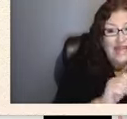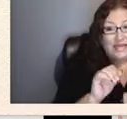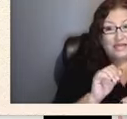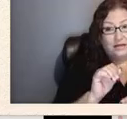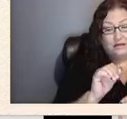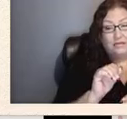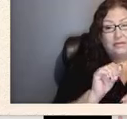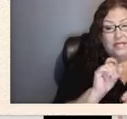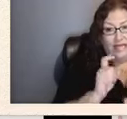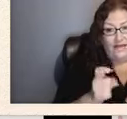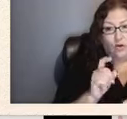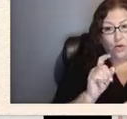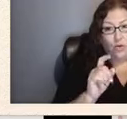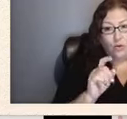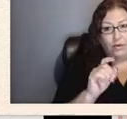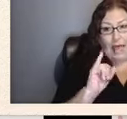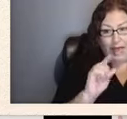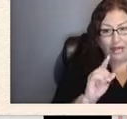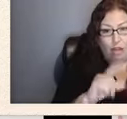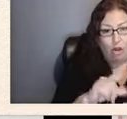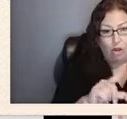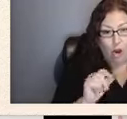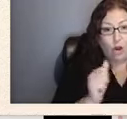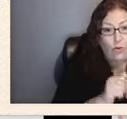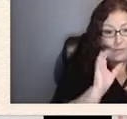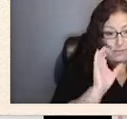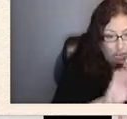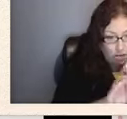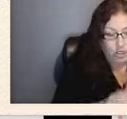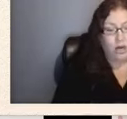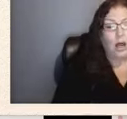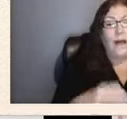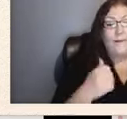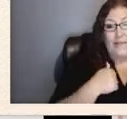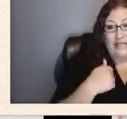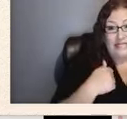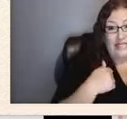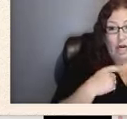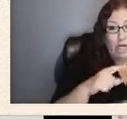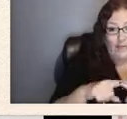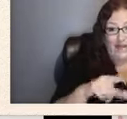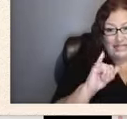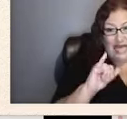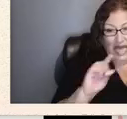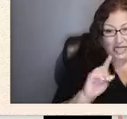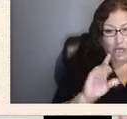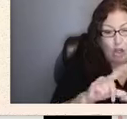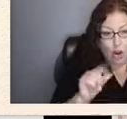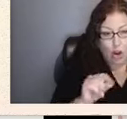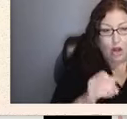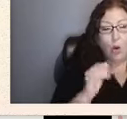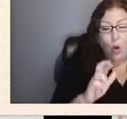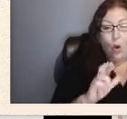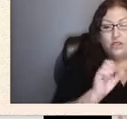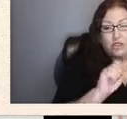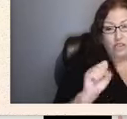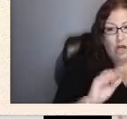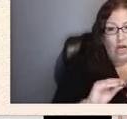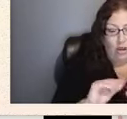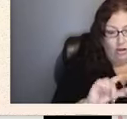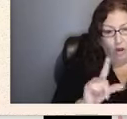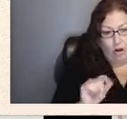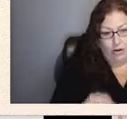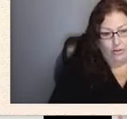a military dependent's ID card, the applicant's original Social Security card.